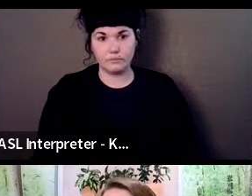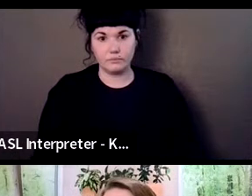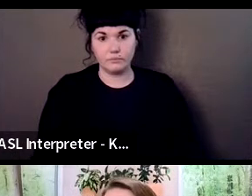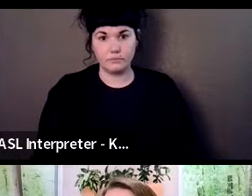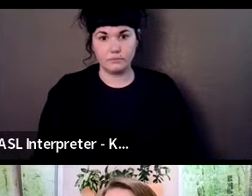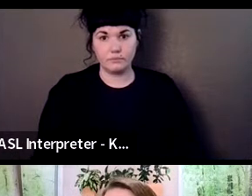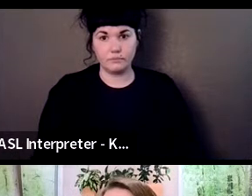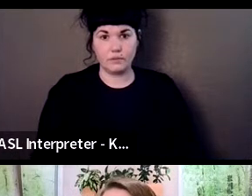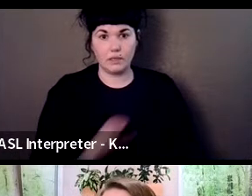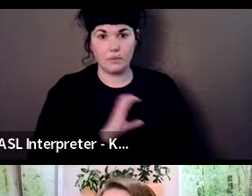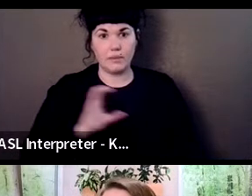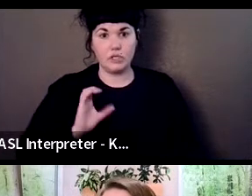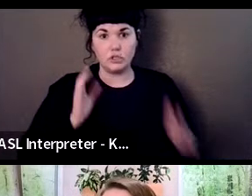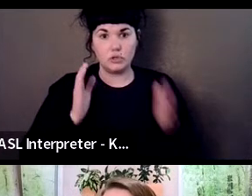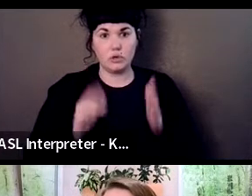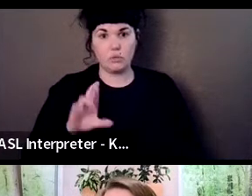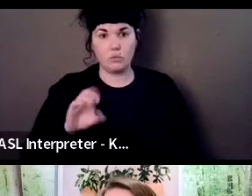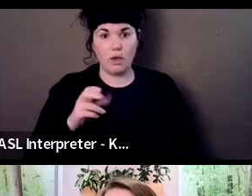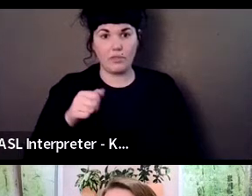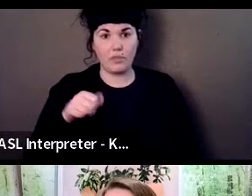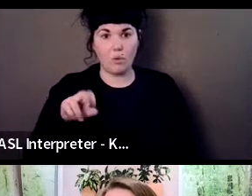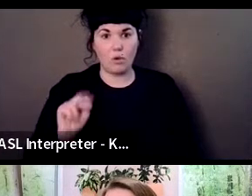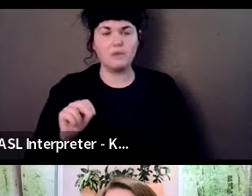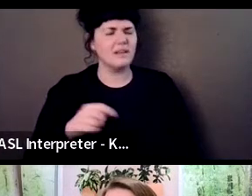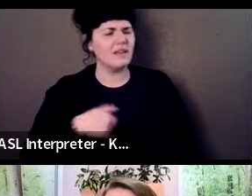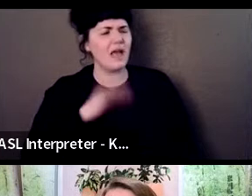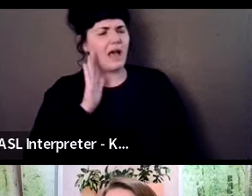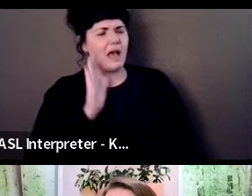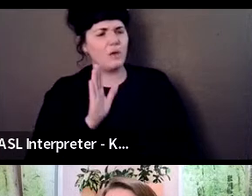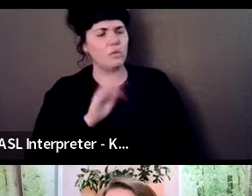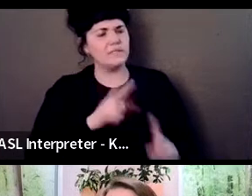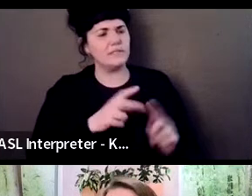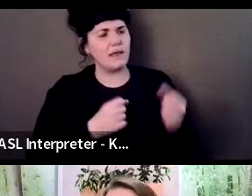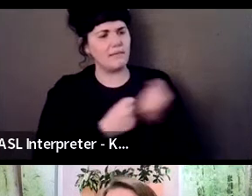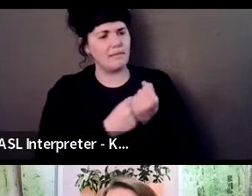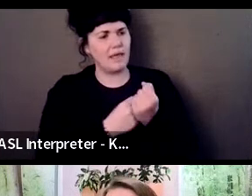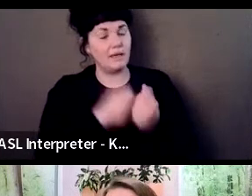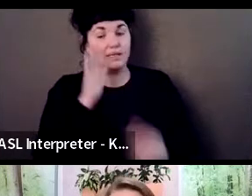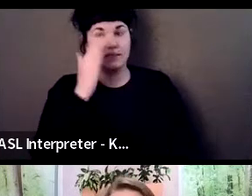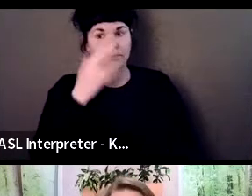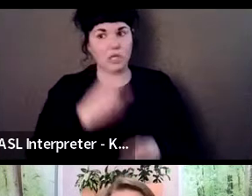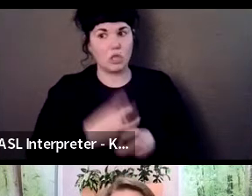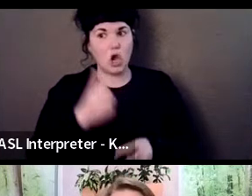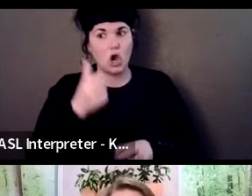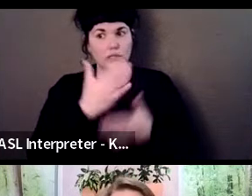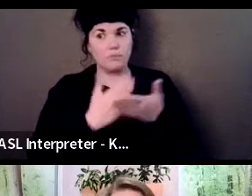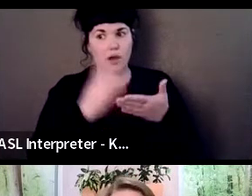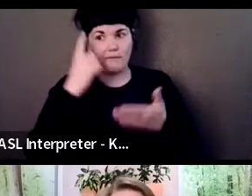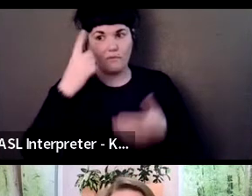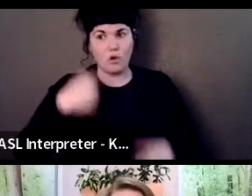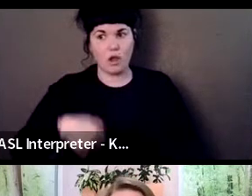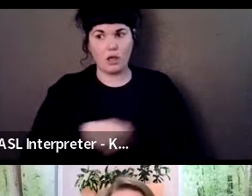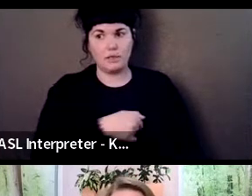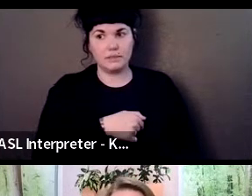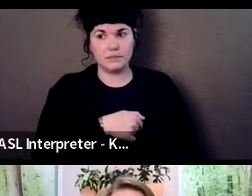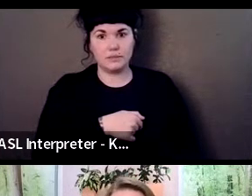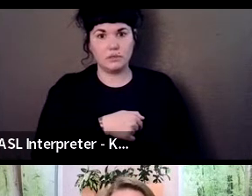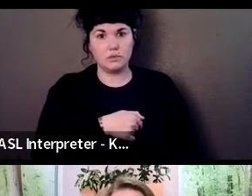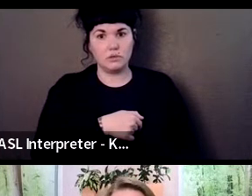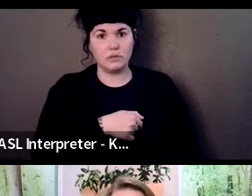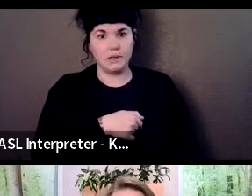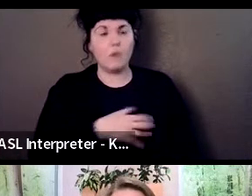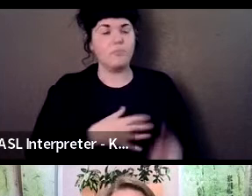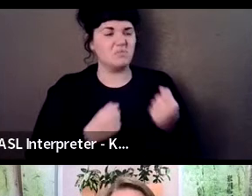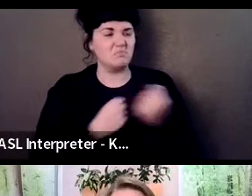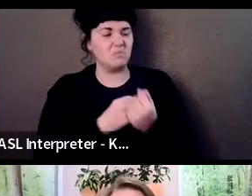Commissioner Rocha. I'll just second that because it does seem like the hardest part for us. I'll second what Doug just said, because I think